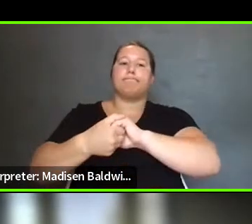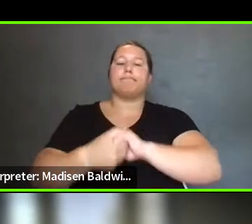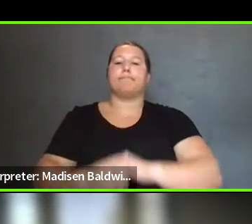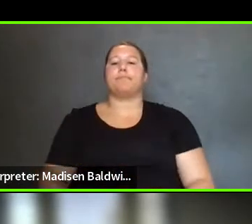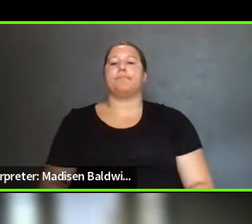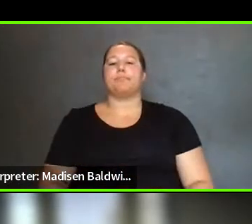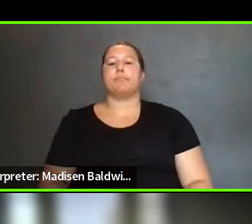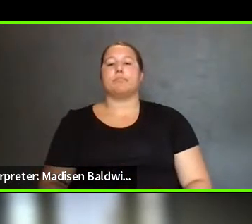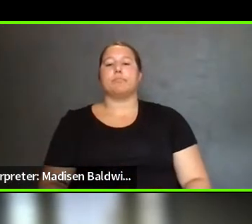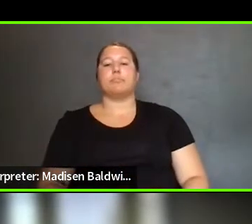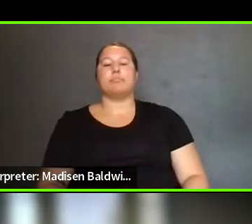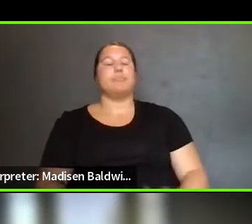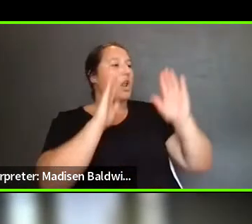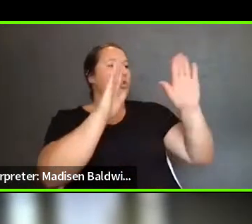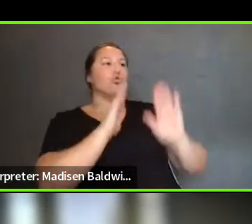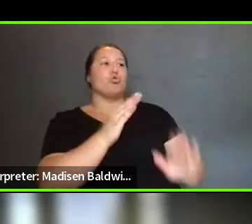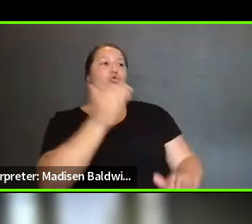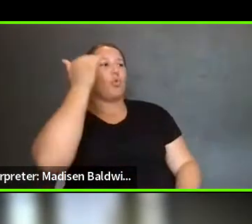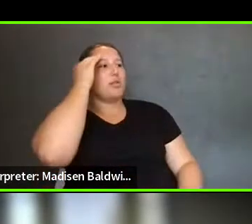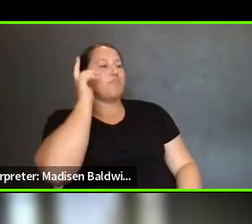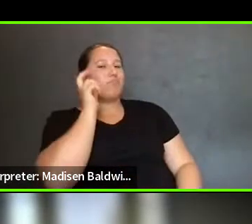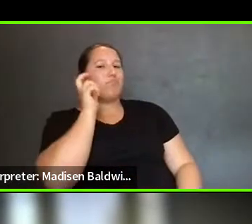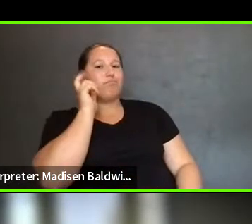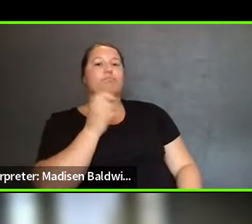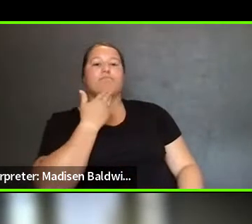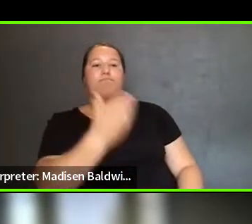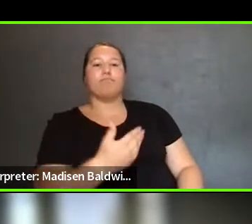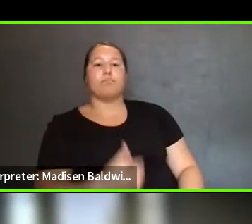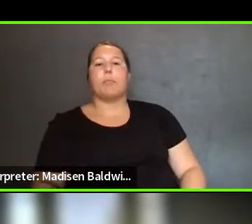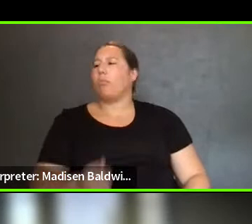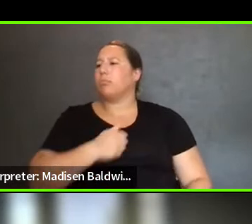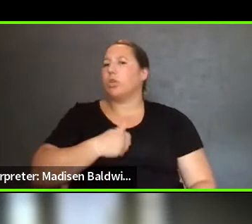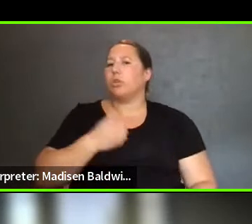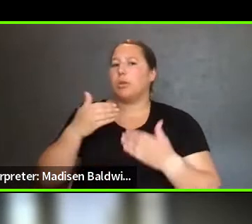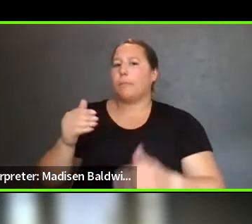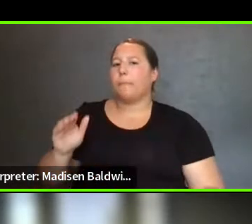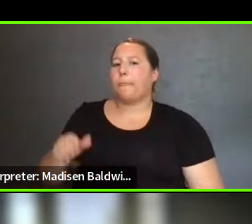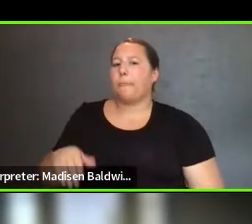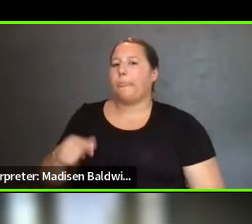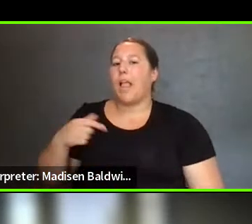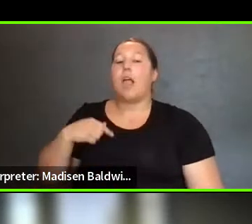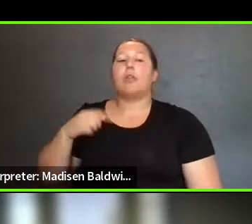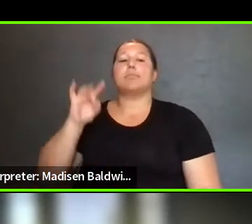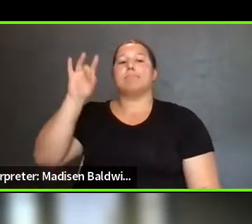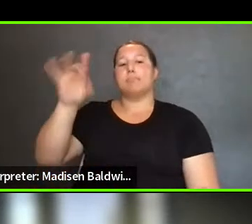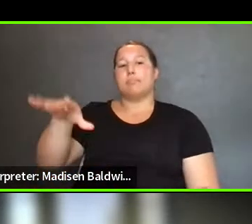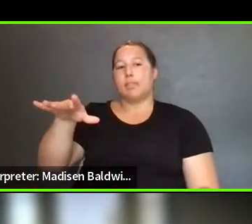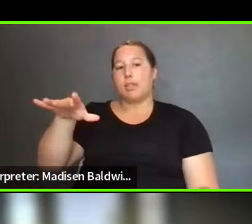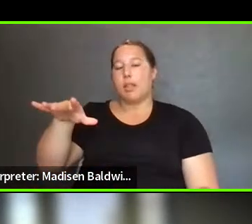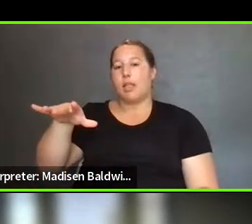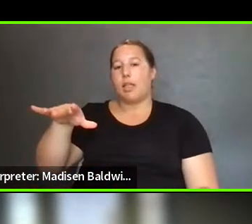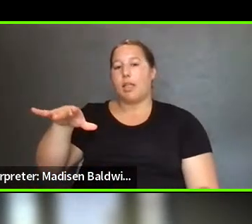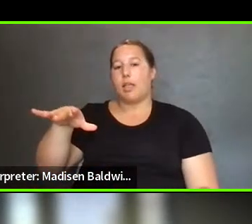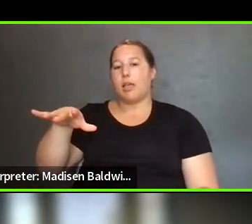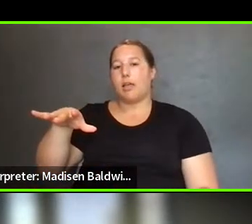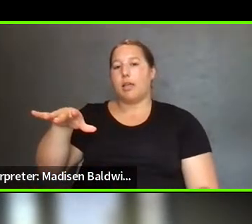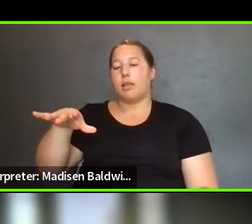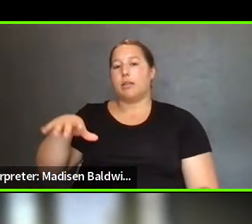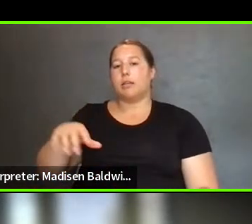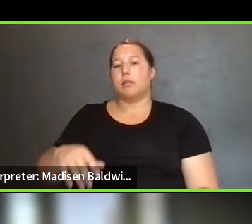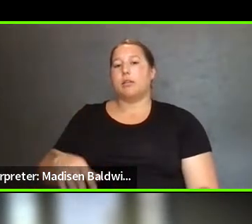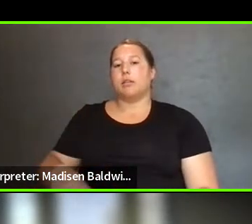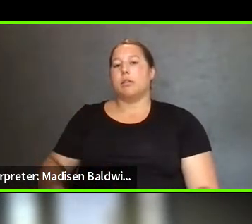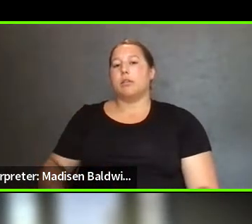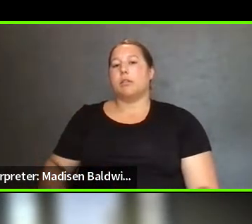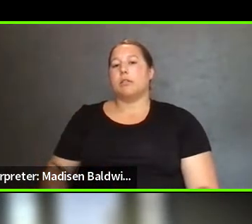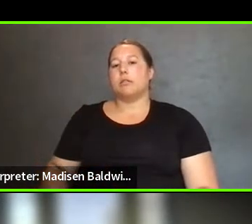That's really great to hear. Sorry, go ahead. Well, I was just going to add to Dr. Green's response and say